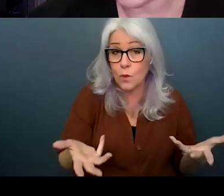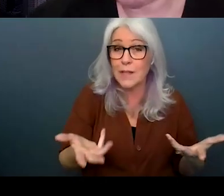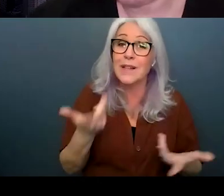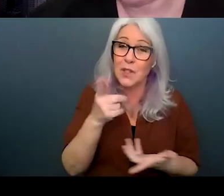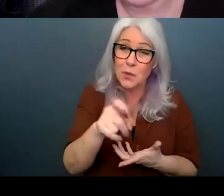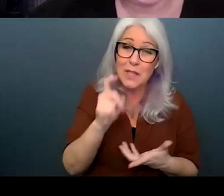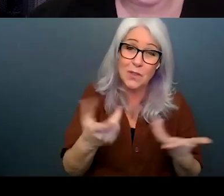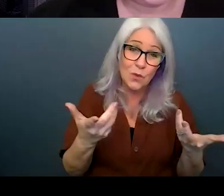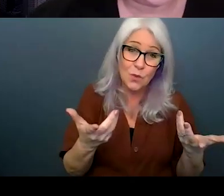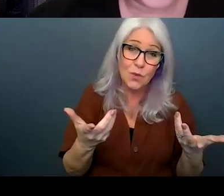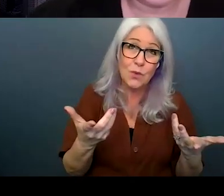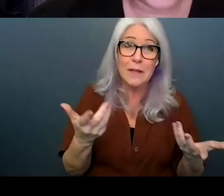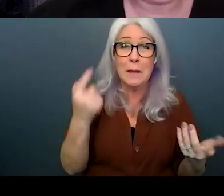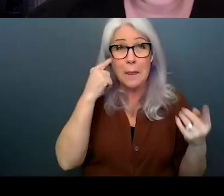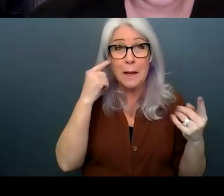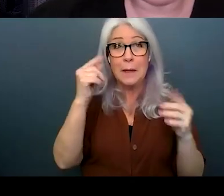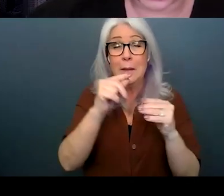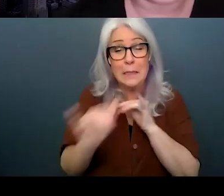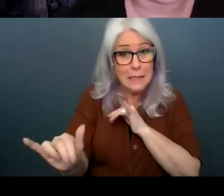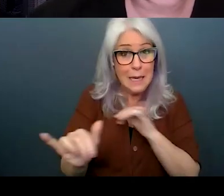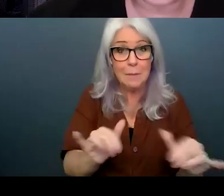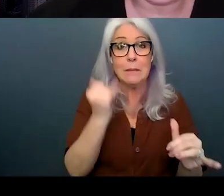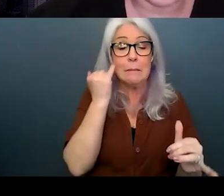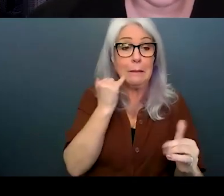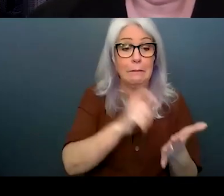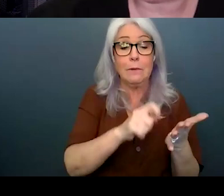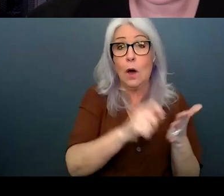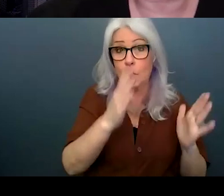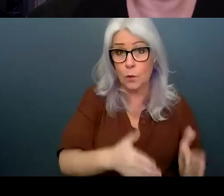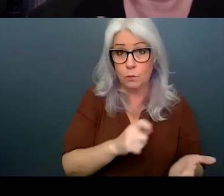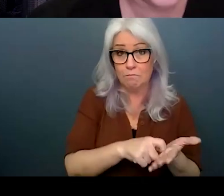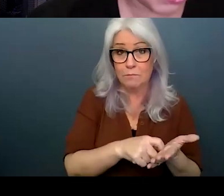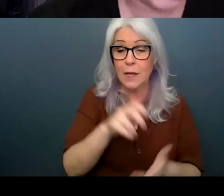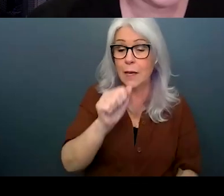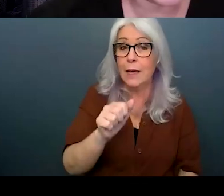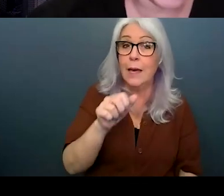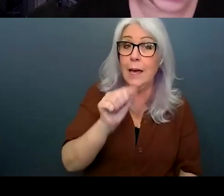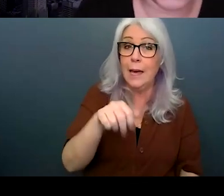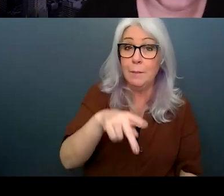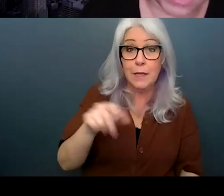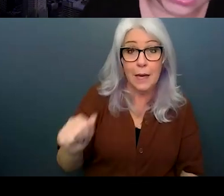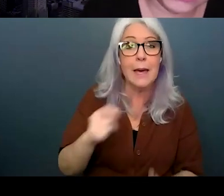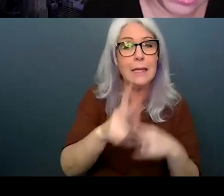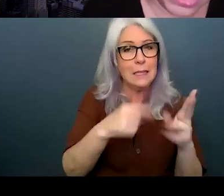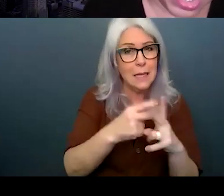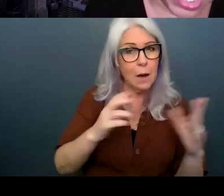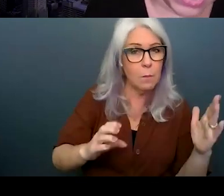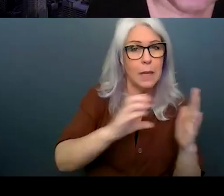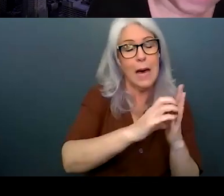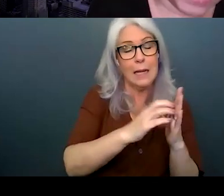a person. The APA style blog has a lot to say about whether or not you should use AI in your